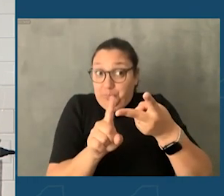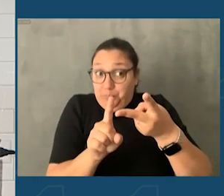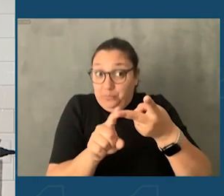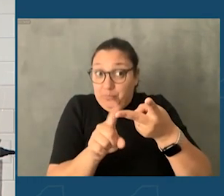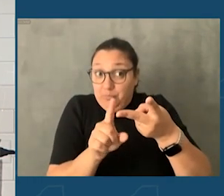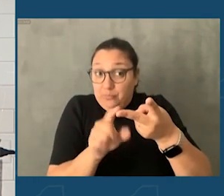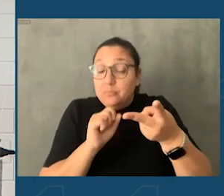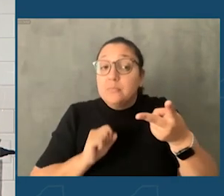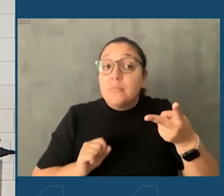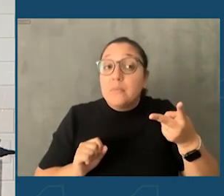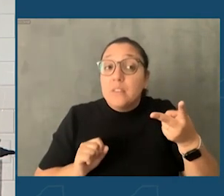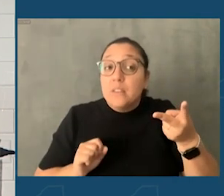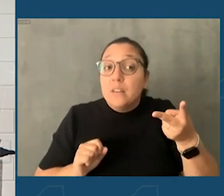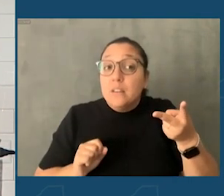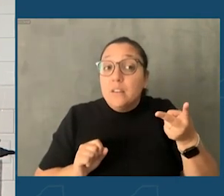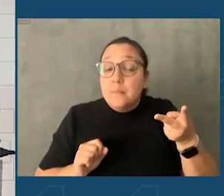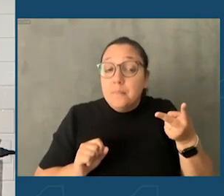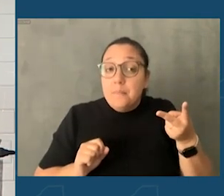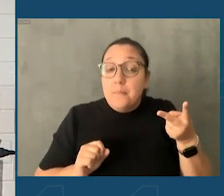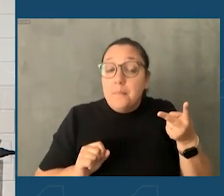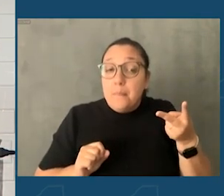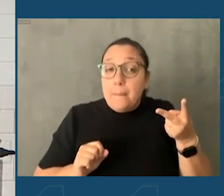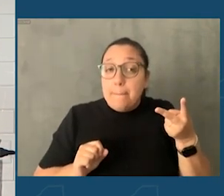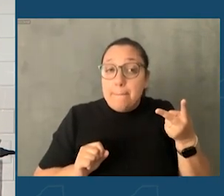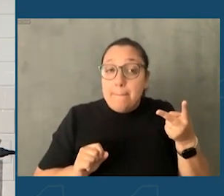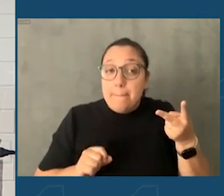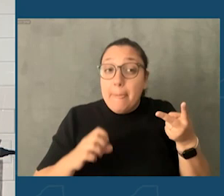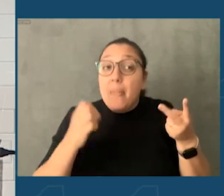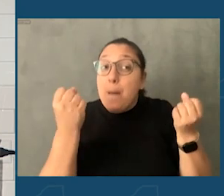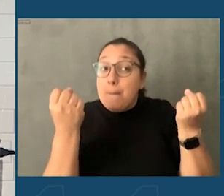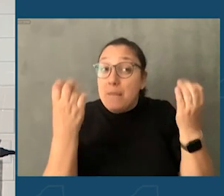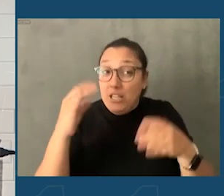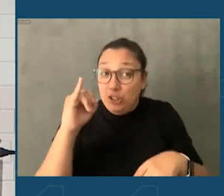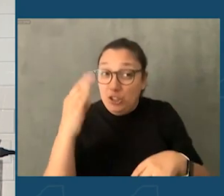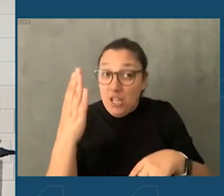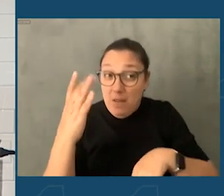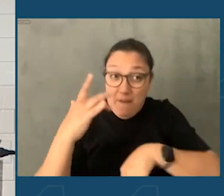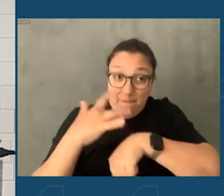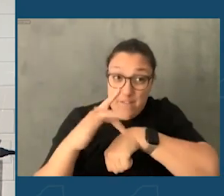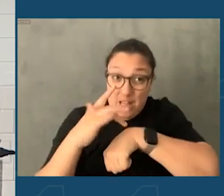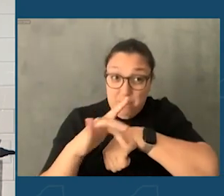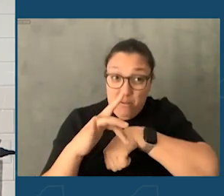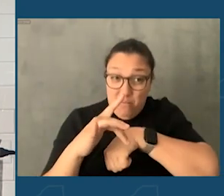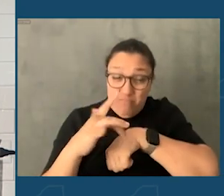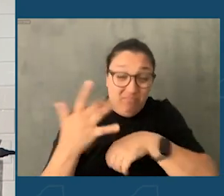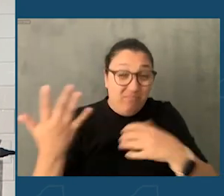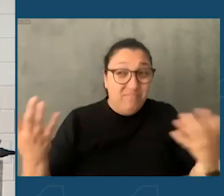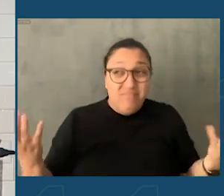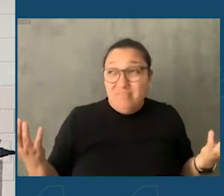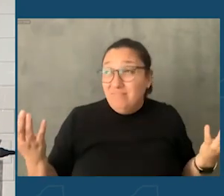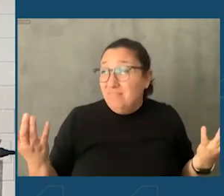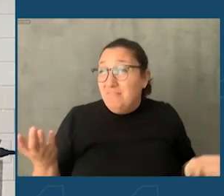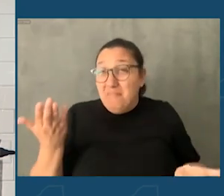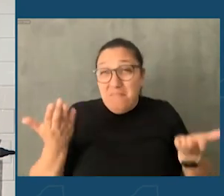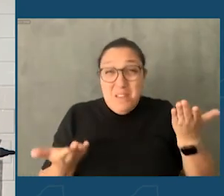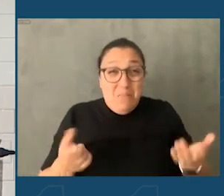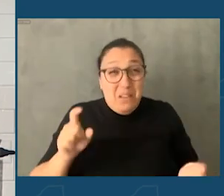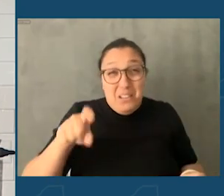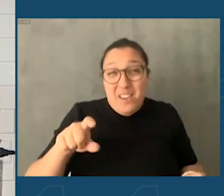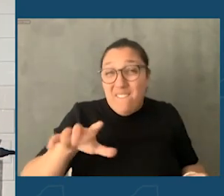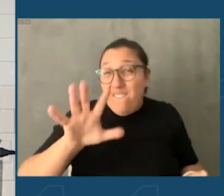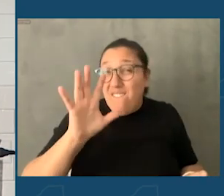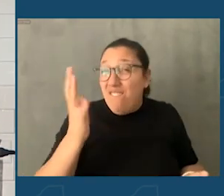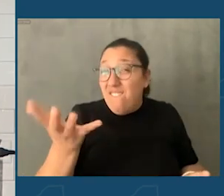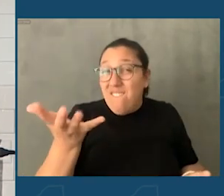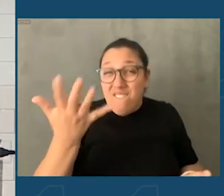that many of the jobs that are open today do not take more than 5 to 6 weeks of training for